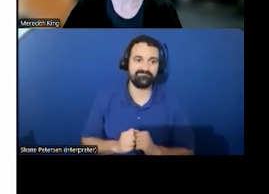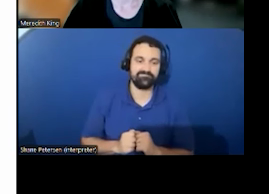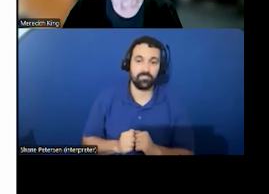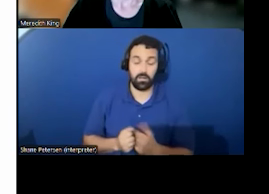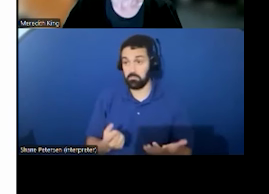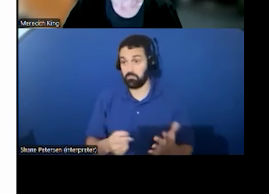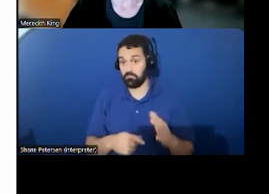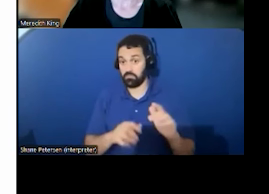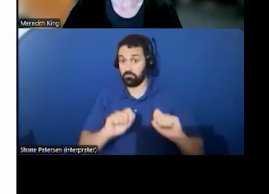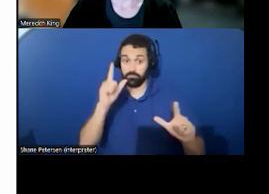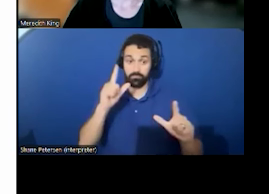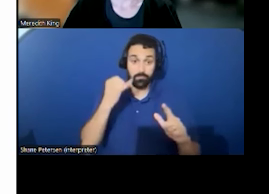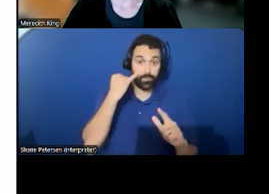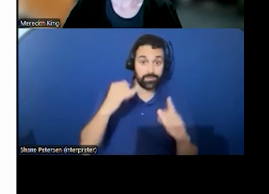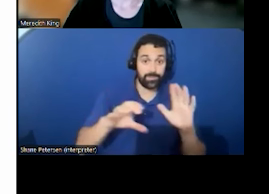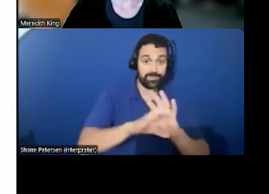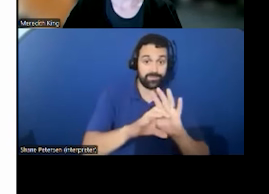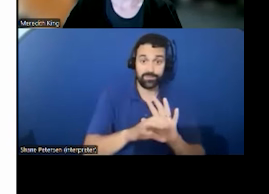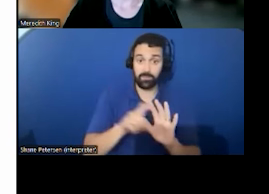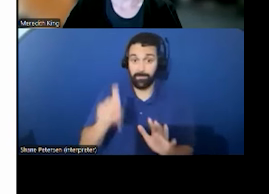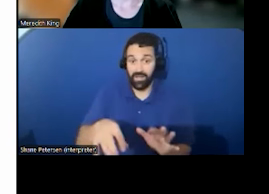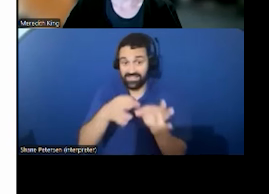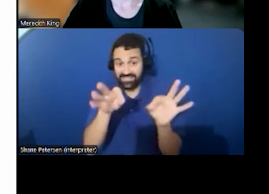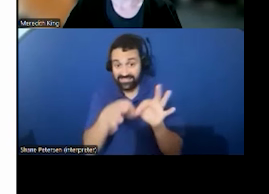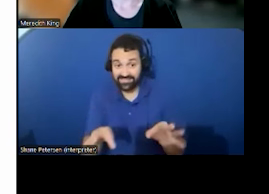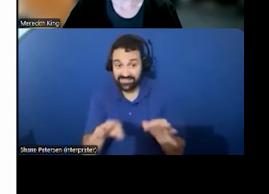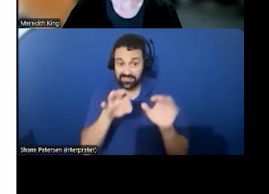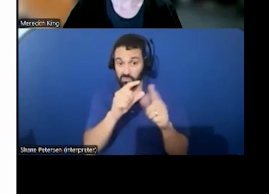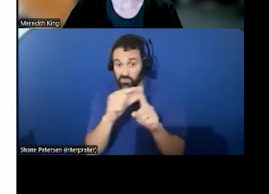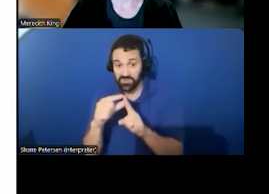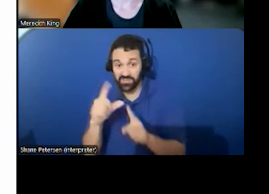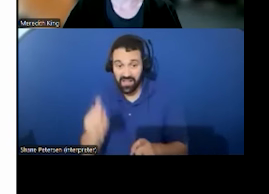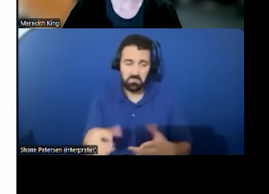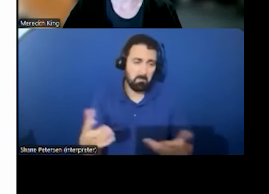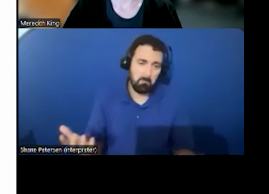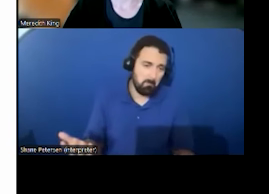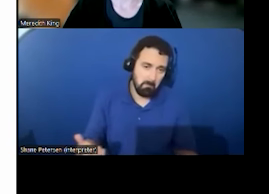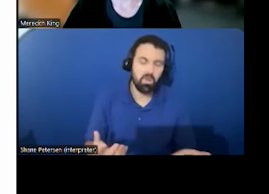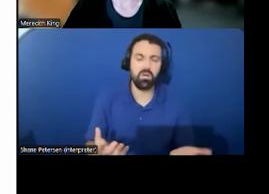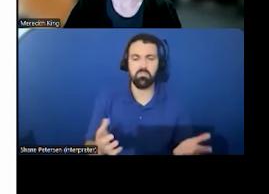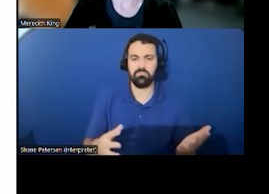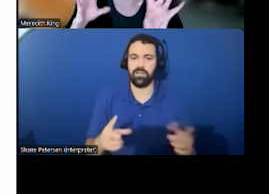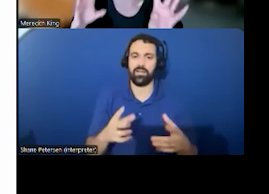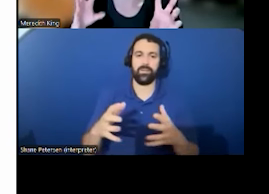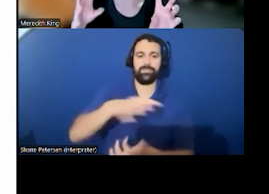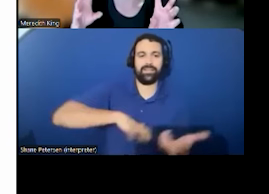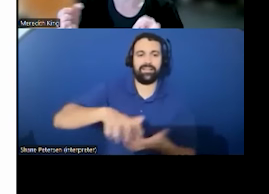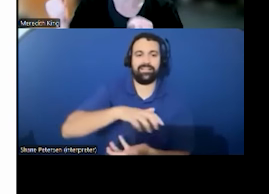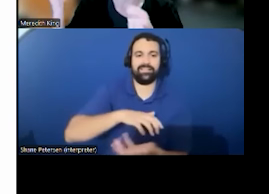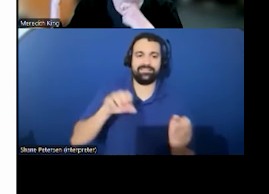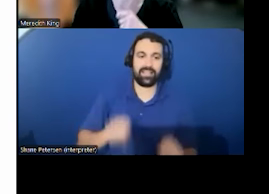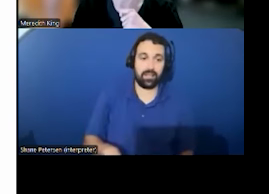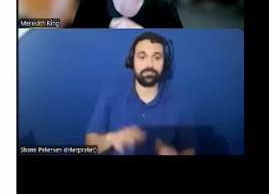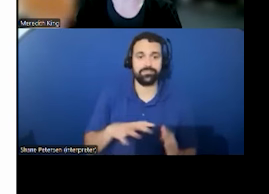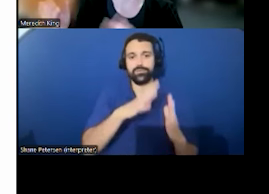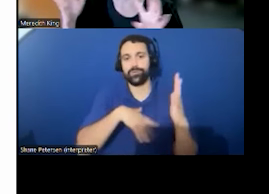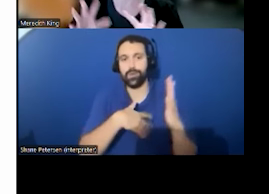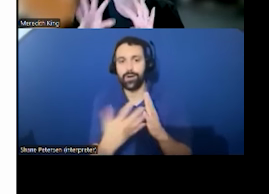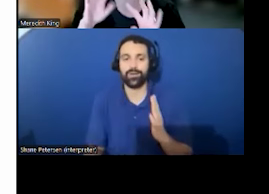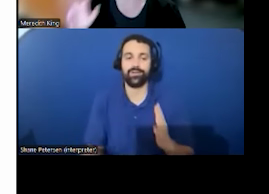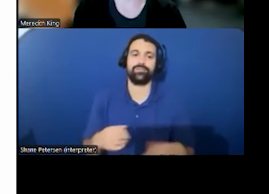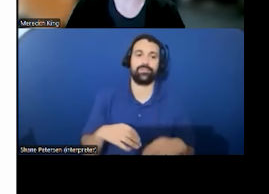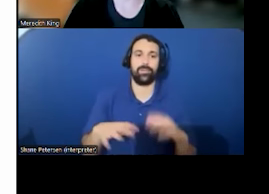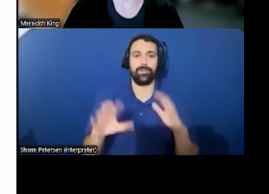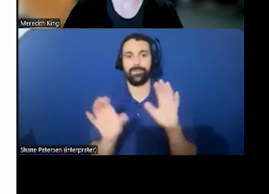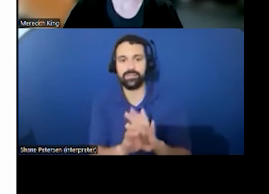well. You want to think about things like using charts, diagrams, as well as summaries and examples, right? A visual one and a written one.